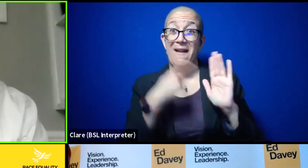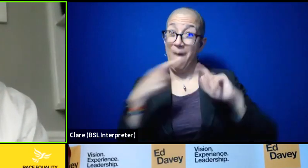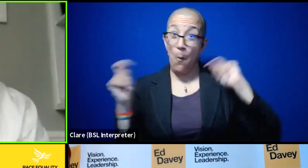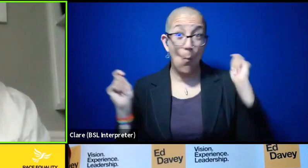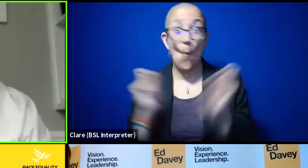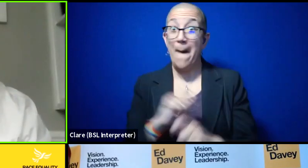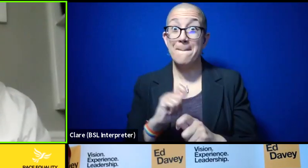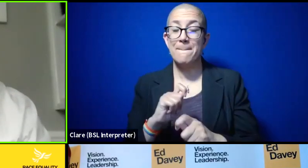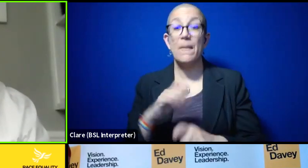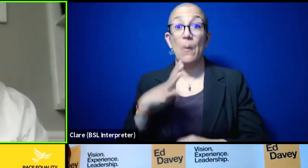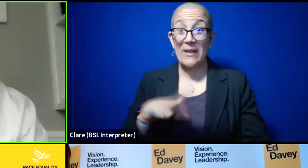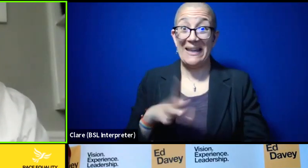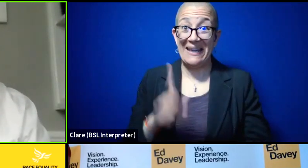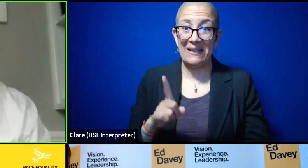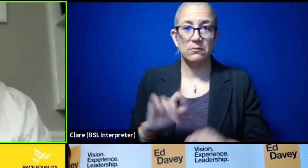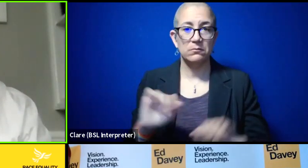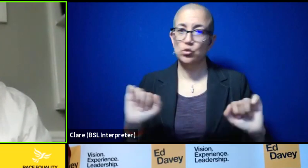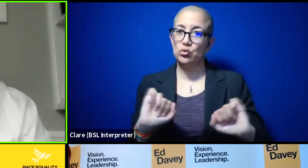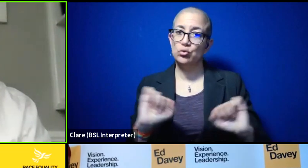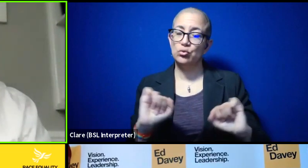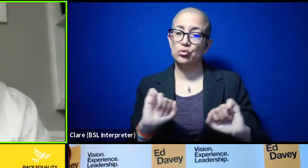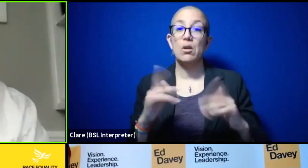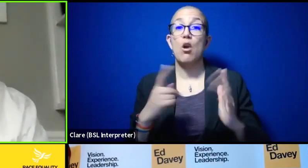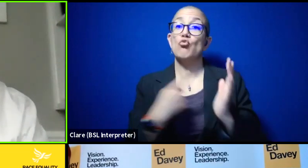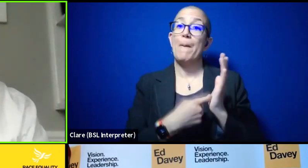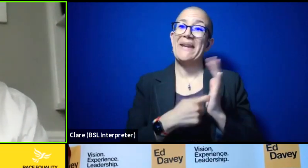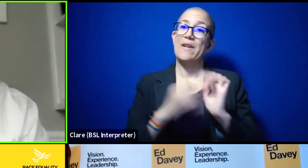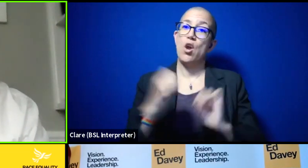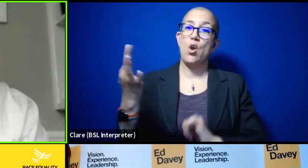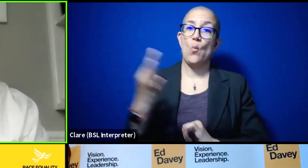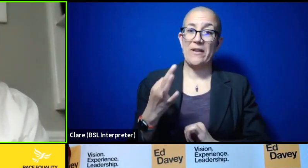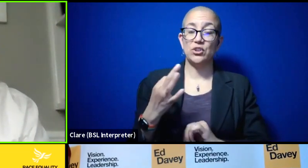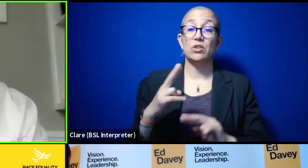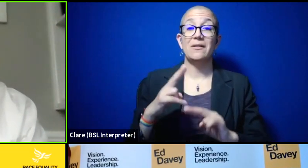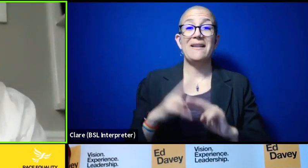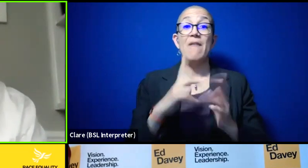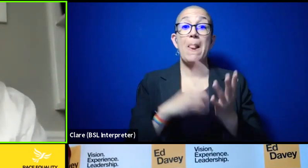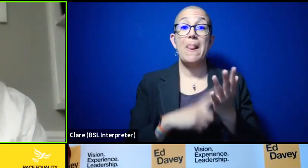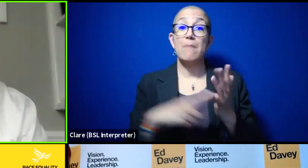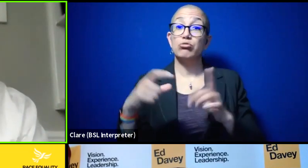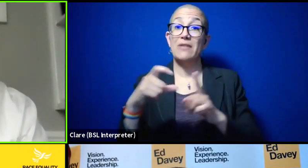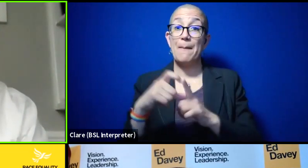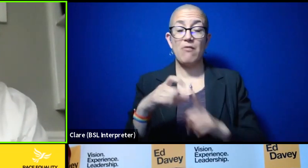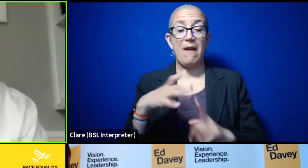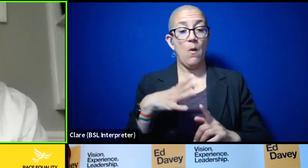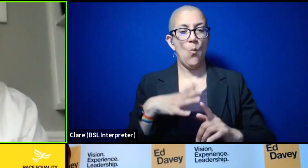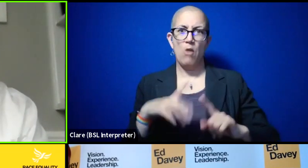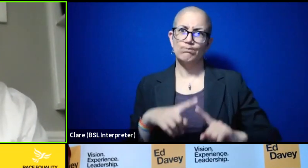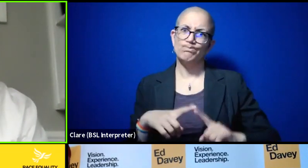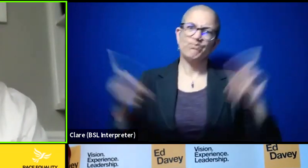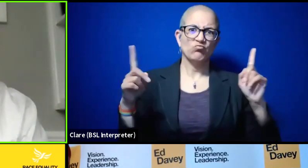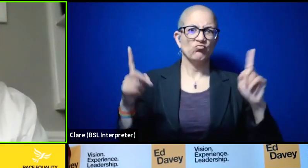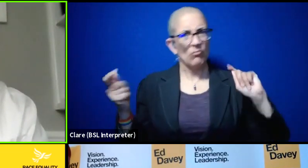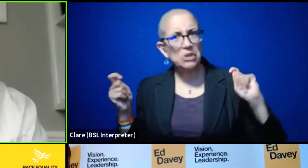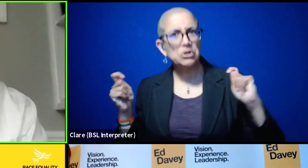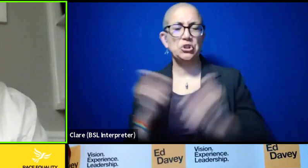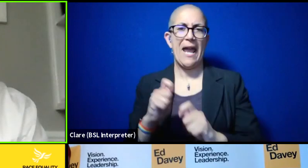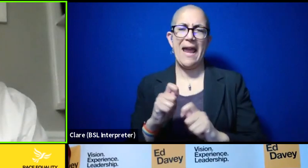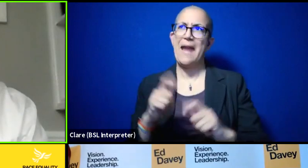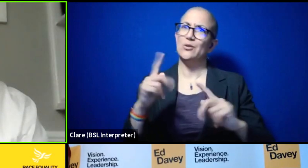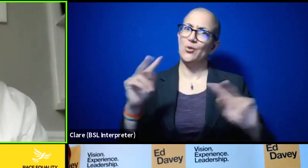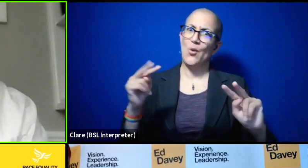that we need. And Rabina's question is, if the Liberal Democrats are to make radical changes to look and feel like modern Britain, to be a